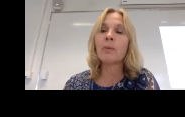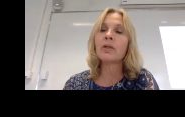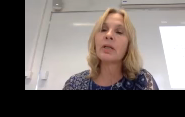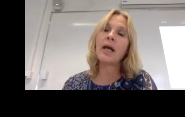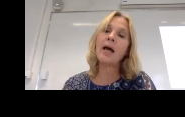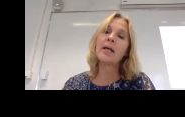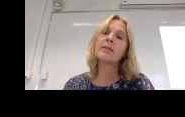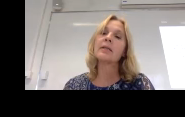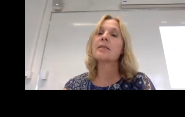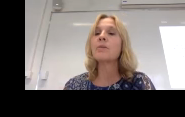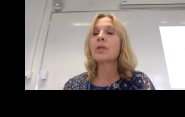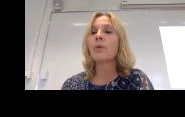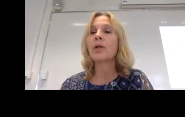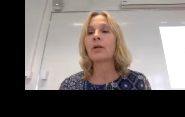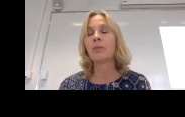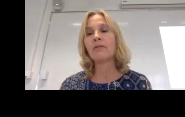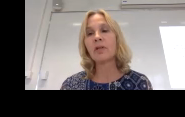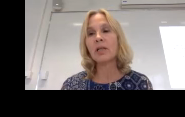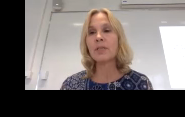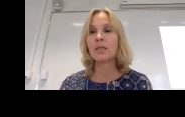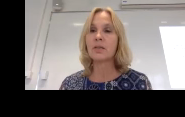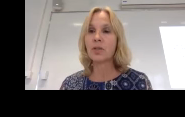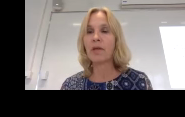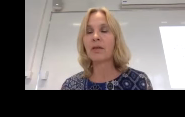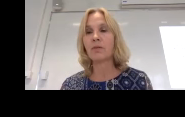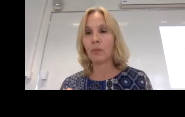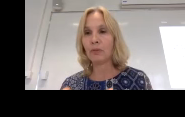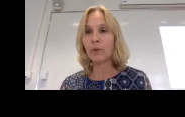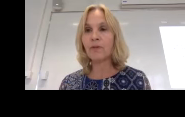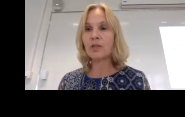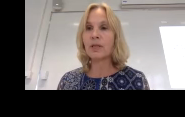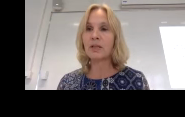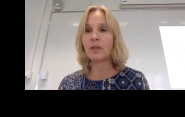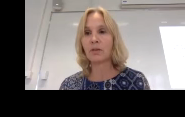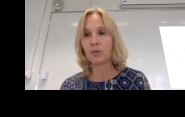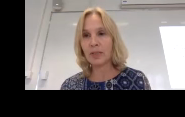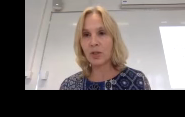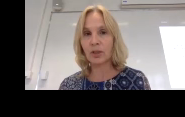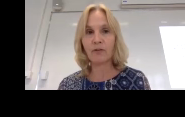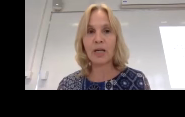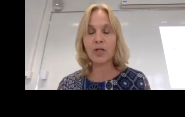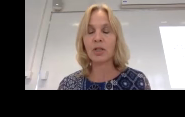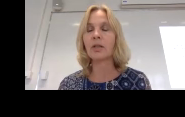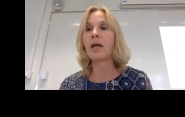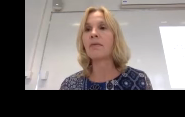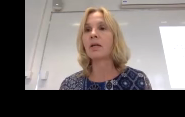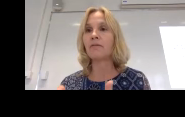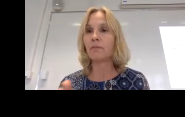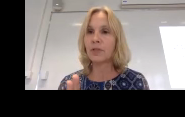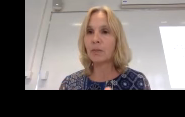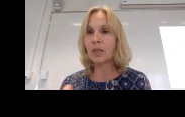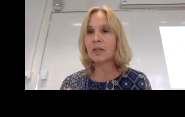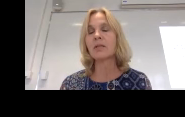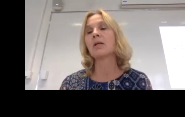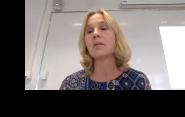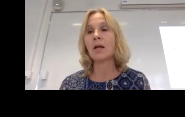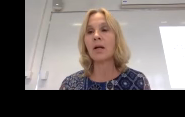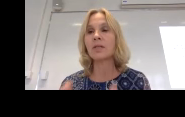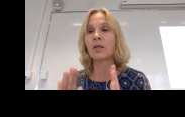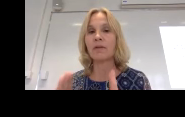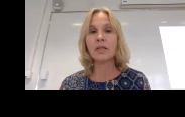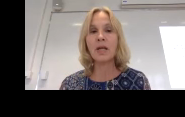Now, when we look at stimuli where we've clipped it so that we remove the transitional information and the stimulus